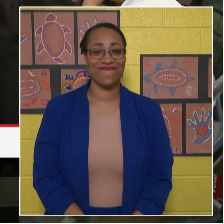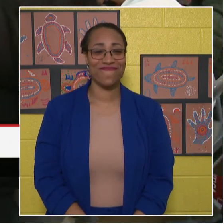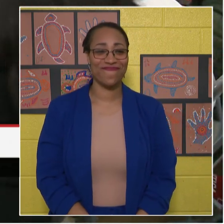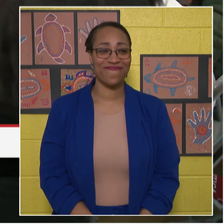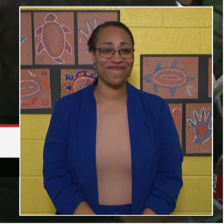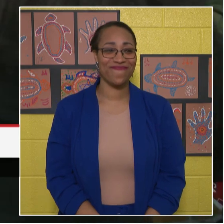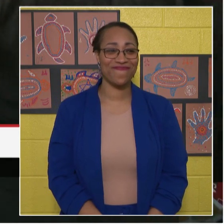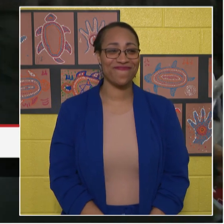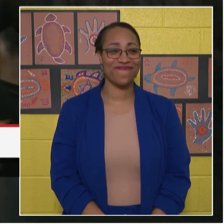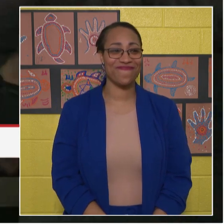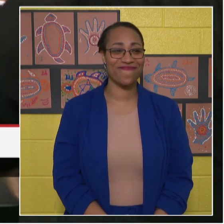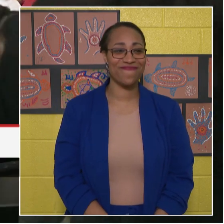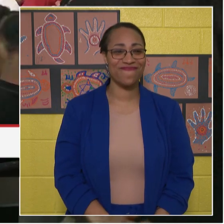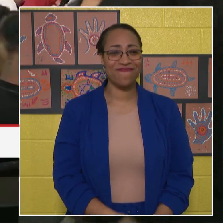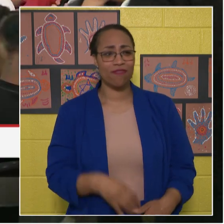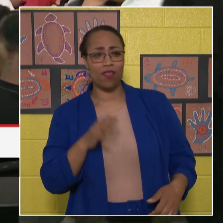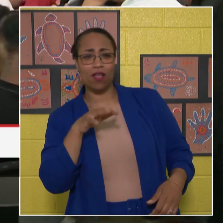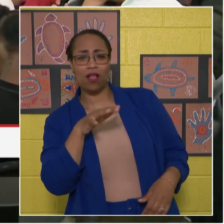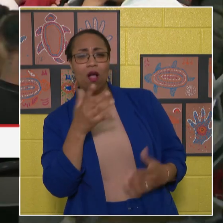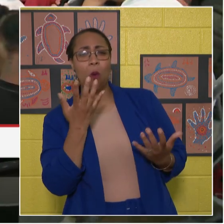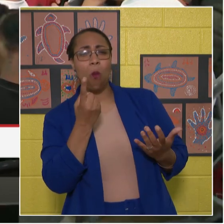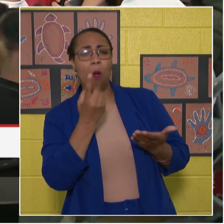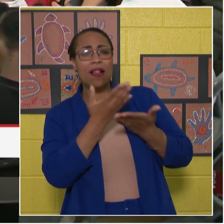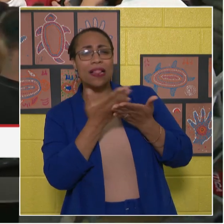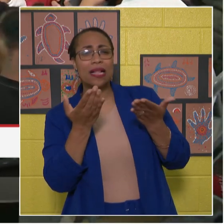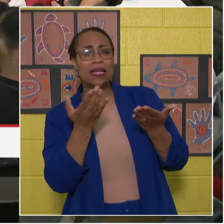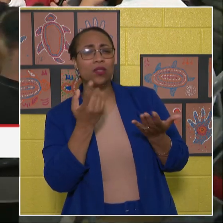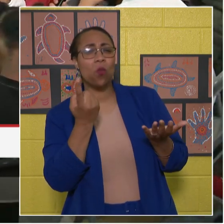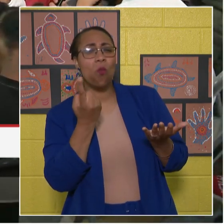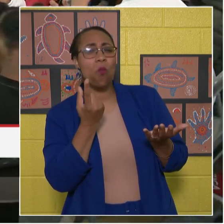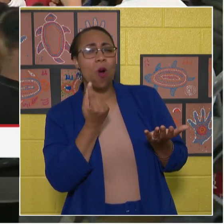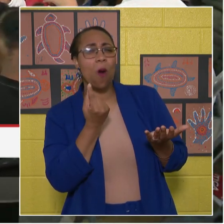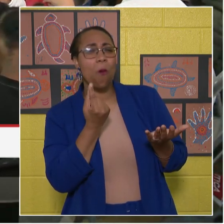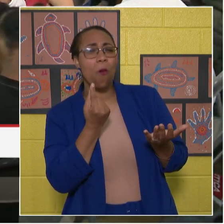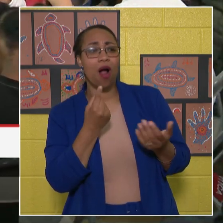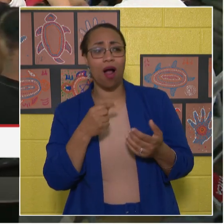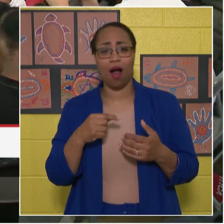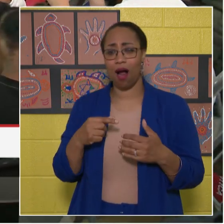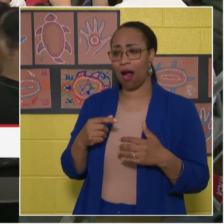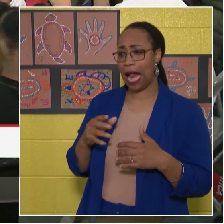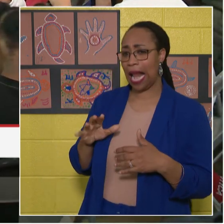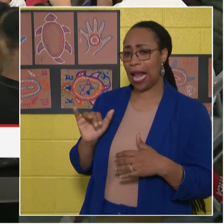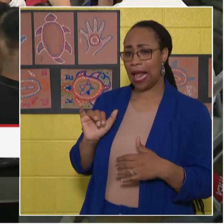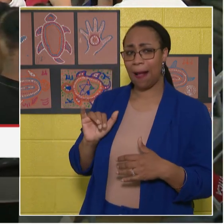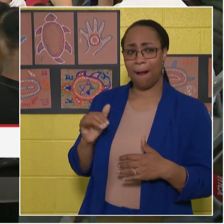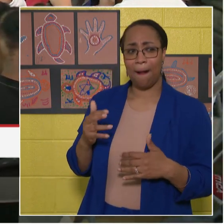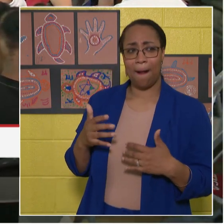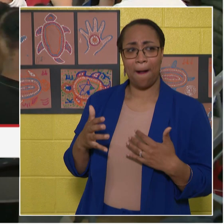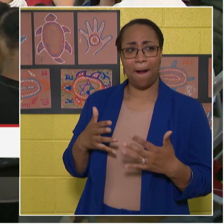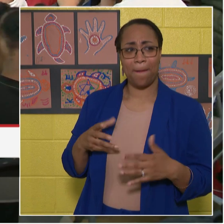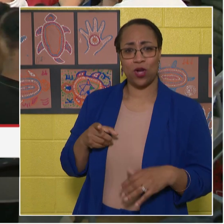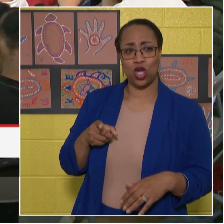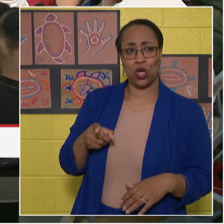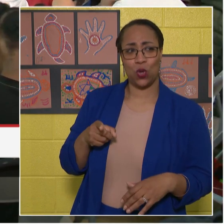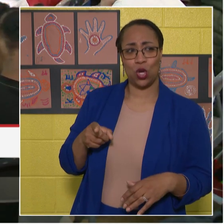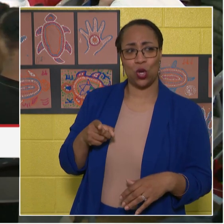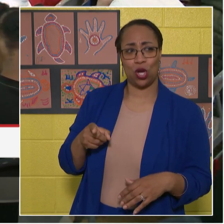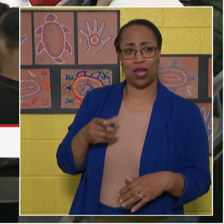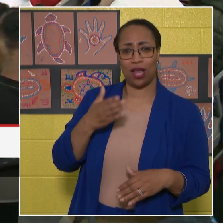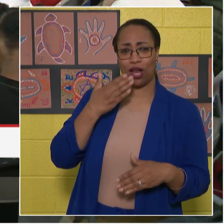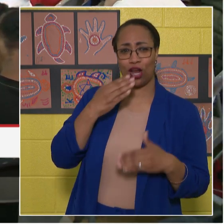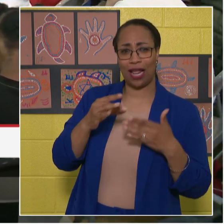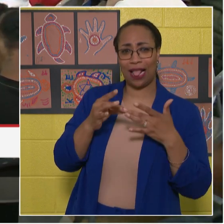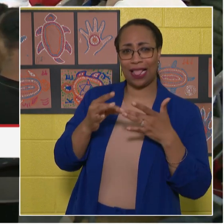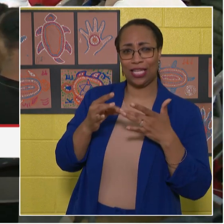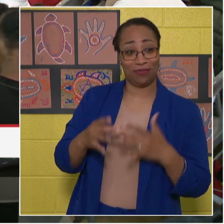Just say one thing you think that I do in my job. Like, you're good leadership? Yes, part